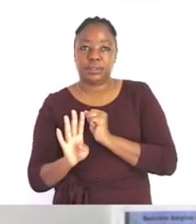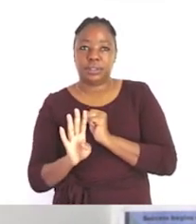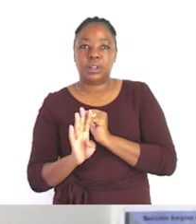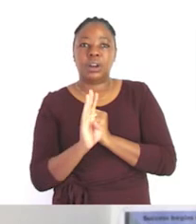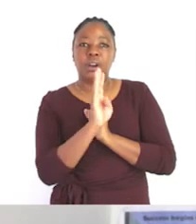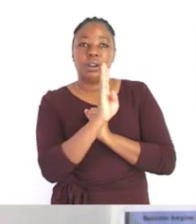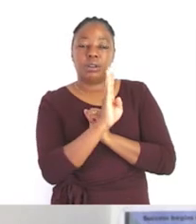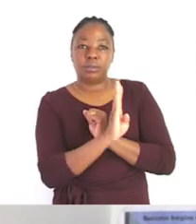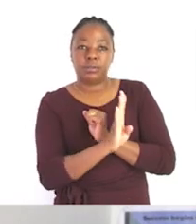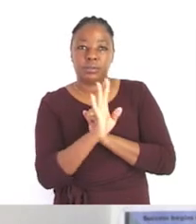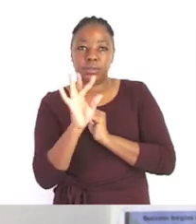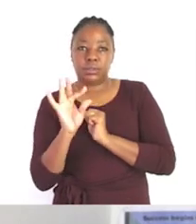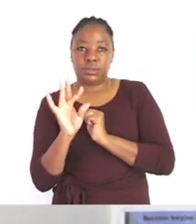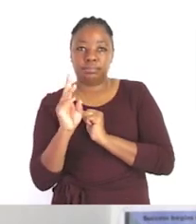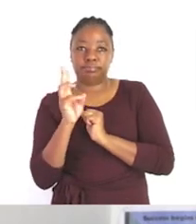43,